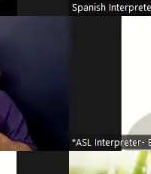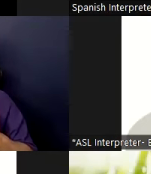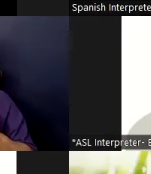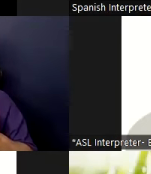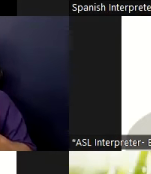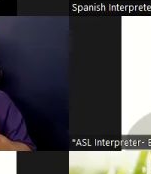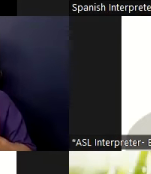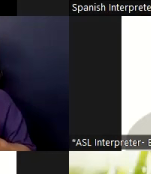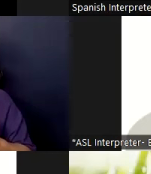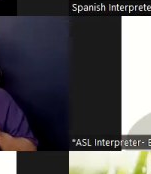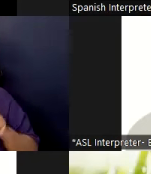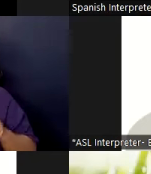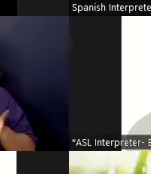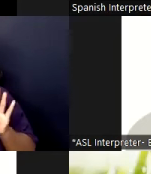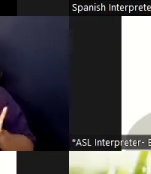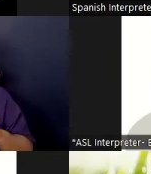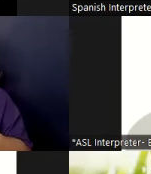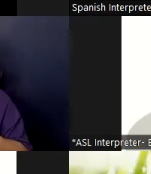sorry.